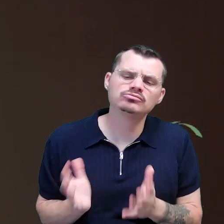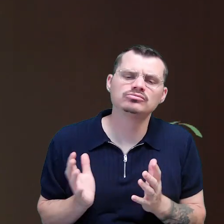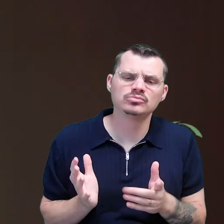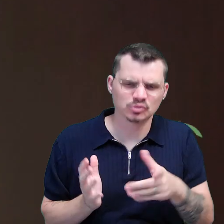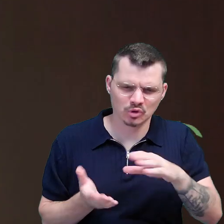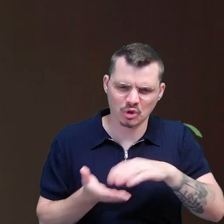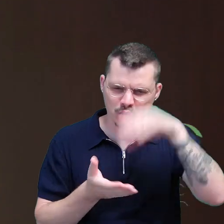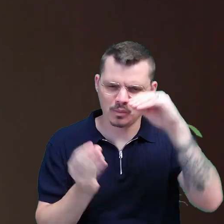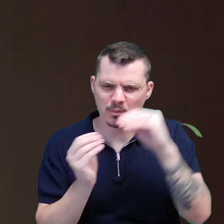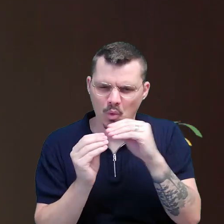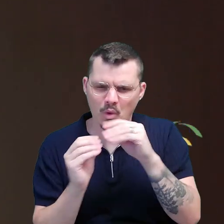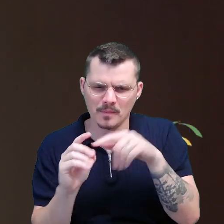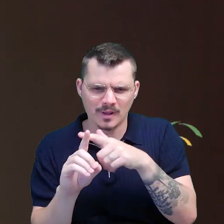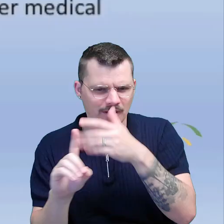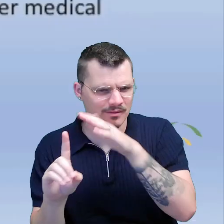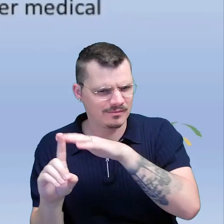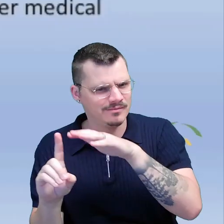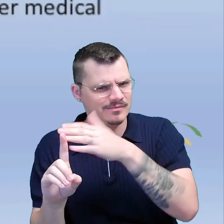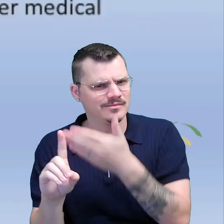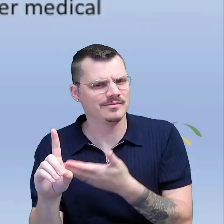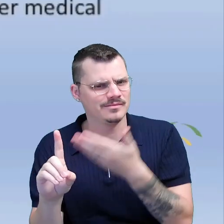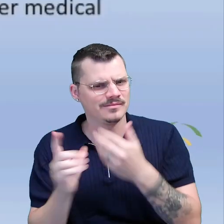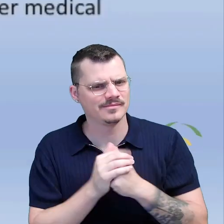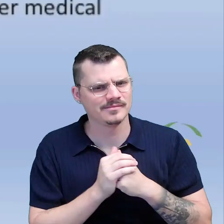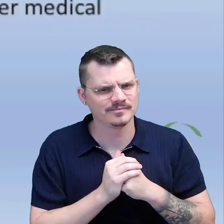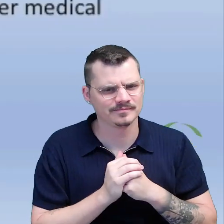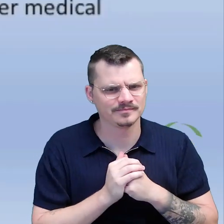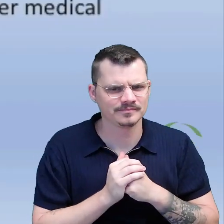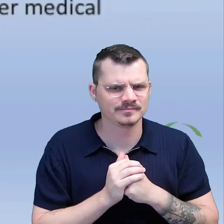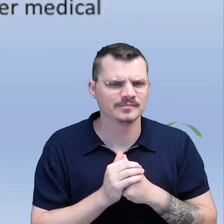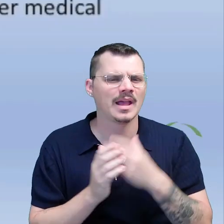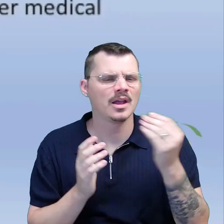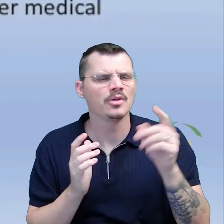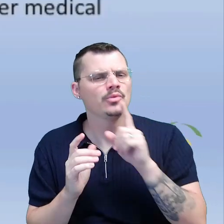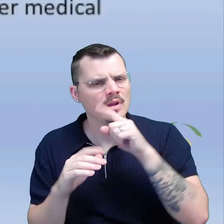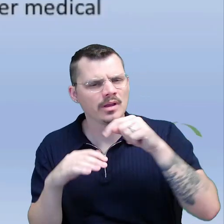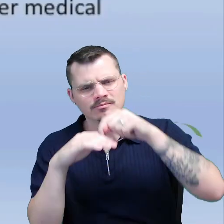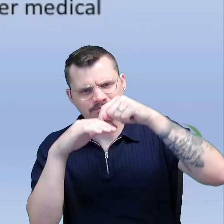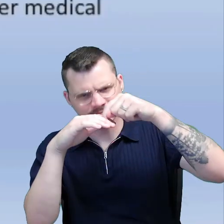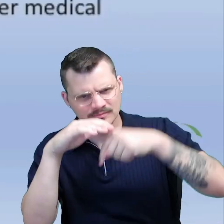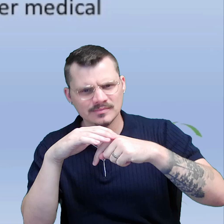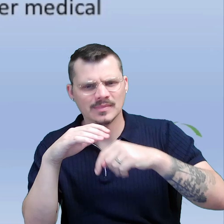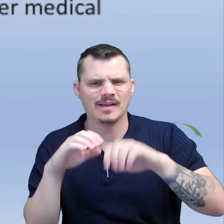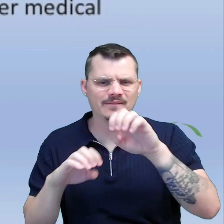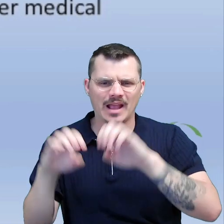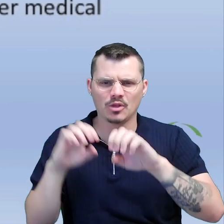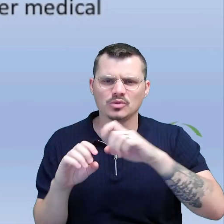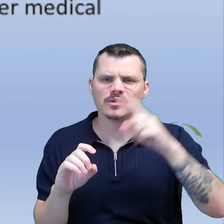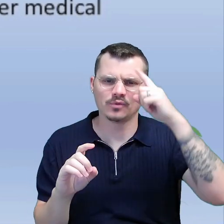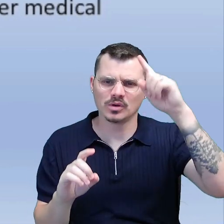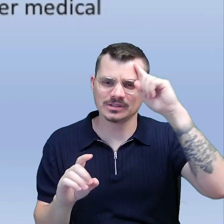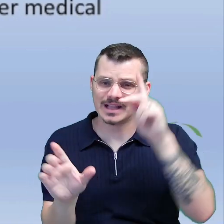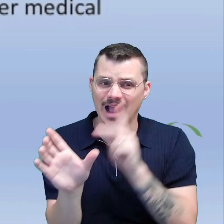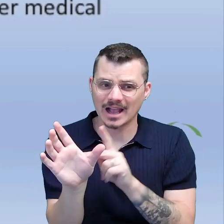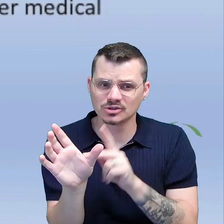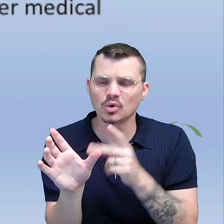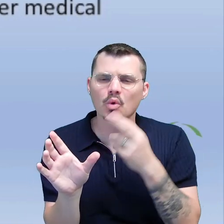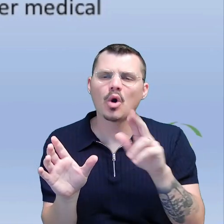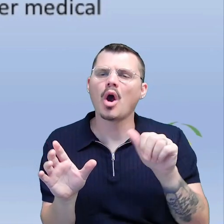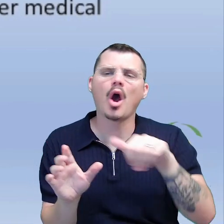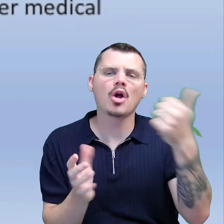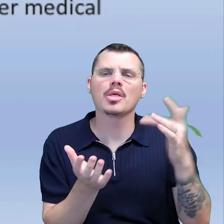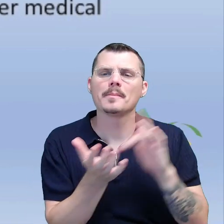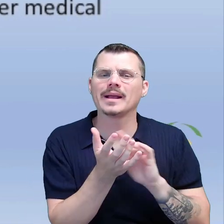way, don't ya? I'm thinking. And a comprehensive evaluation for psychiatric and other